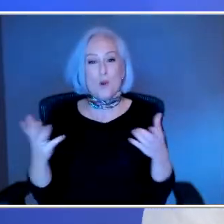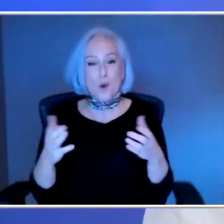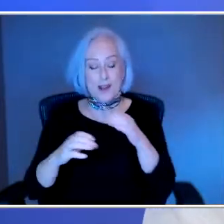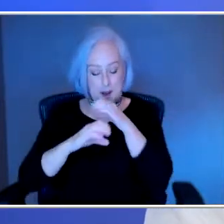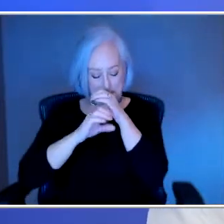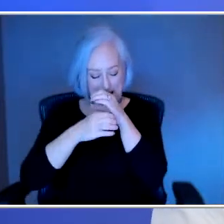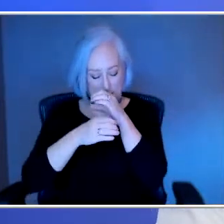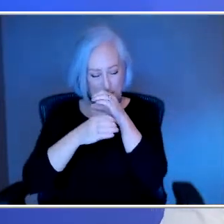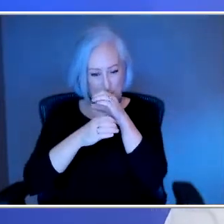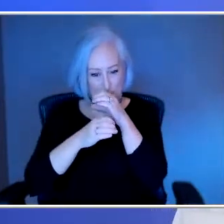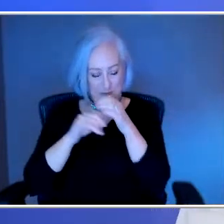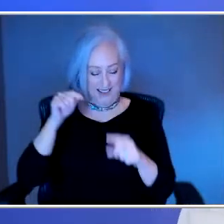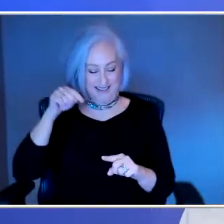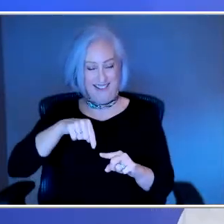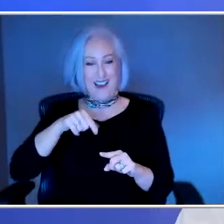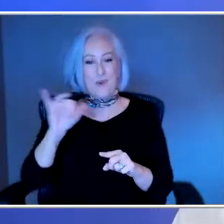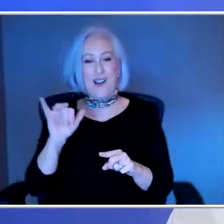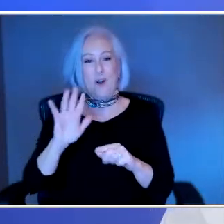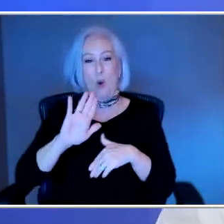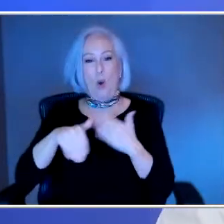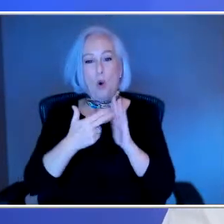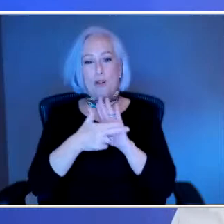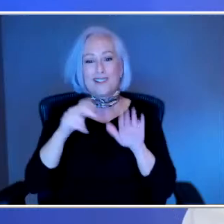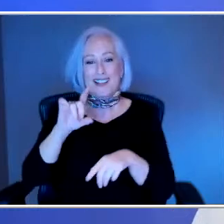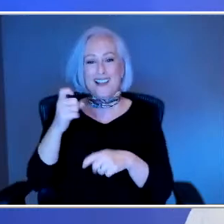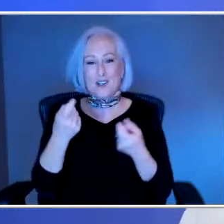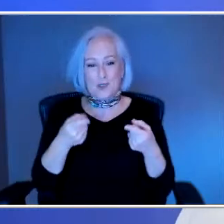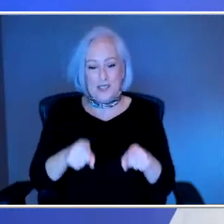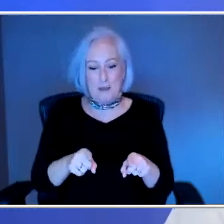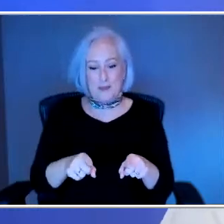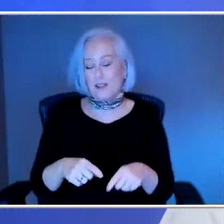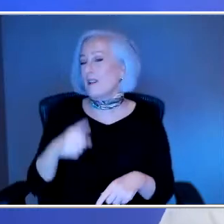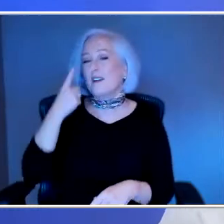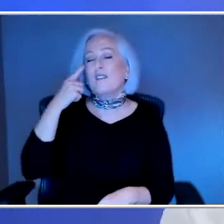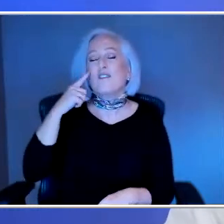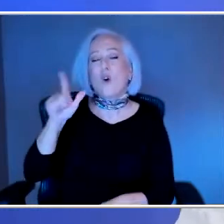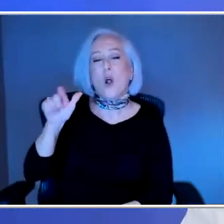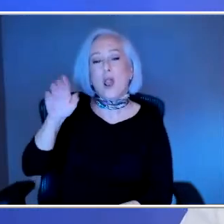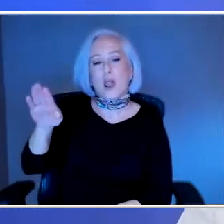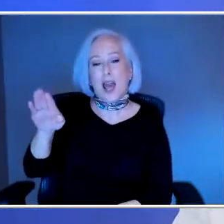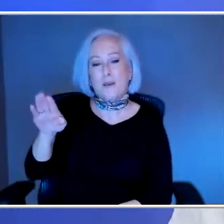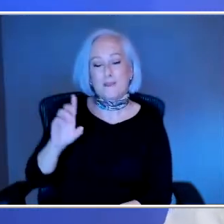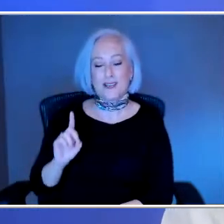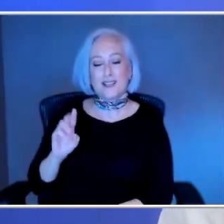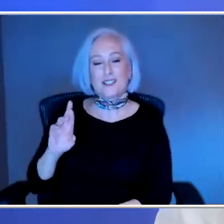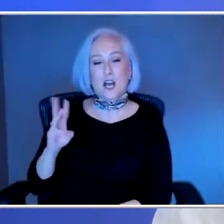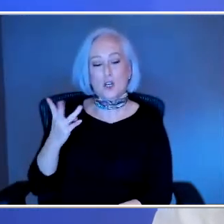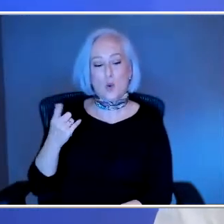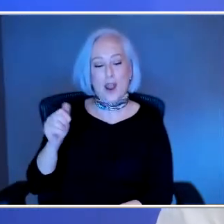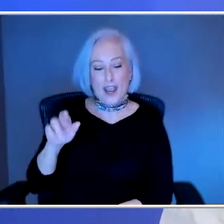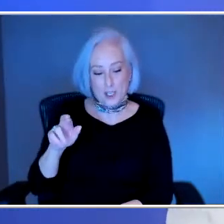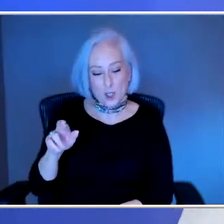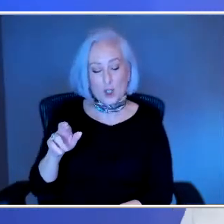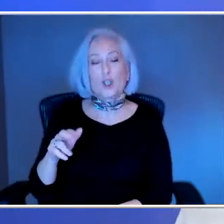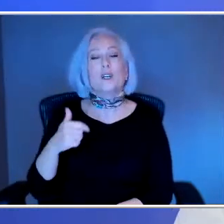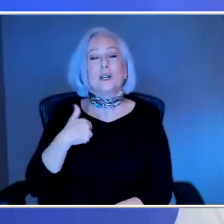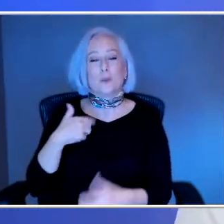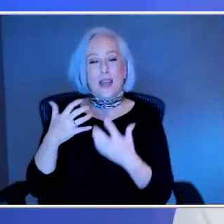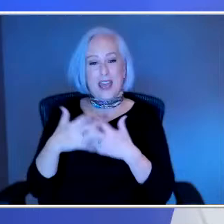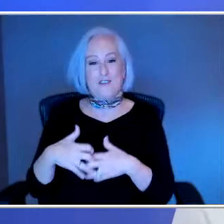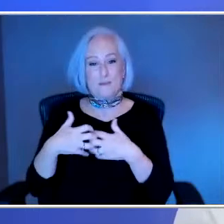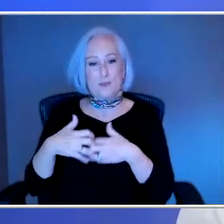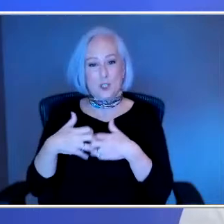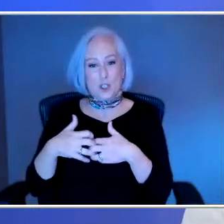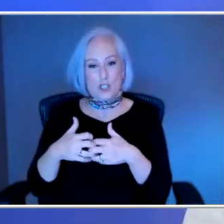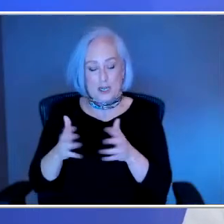right? And for in the lab, and Dr. Wagner would agree with me, is our Faxitron machine, and that's where it's a tiny X-ray